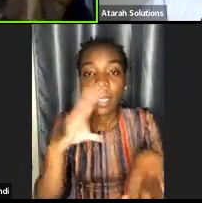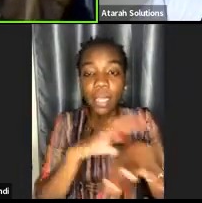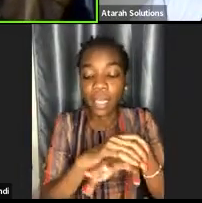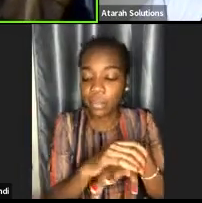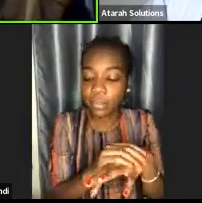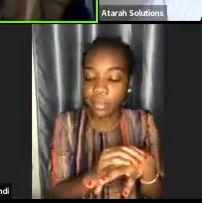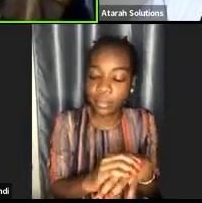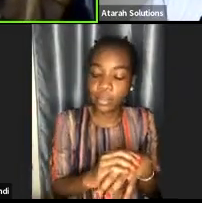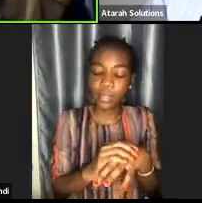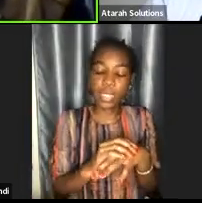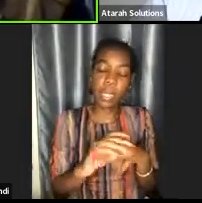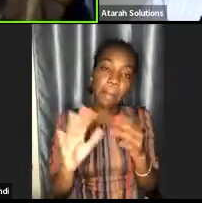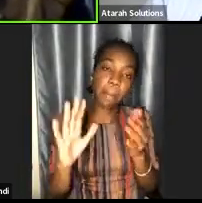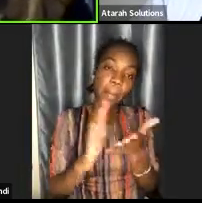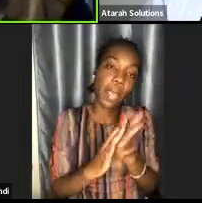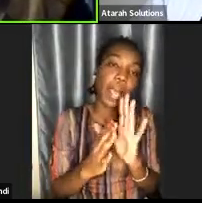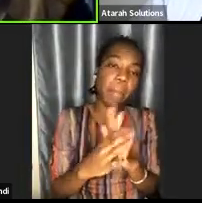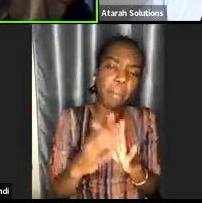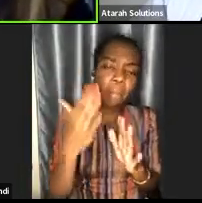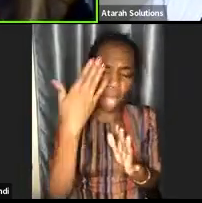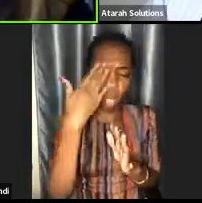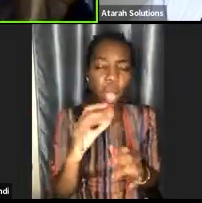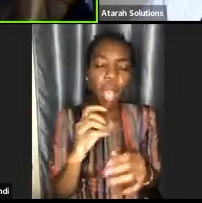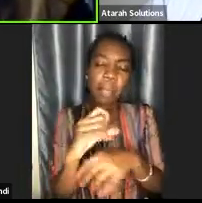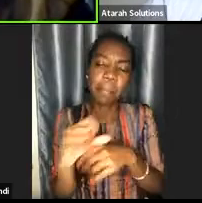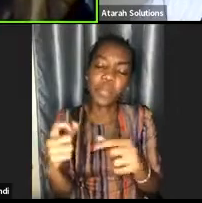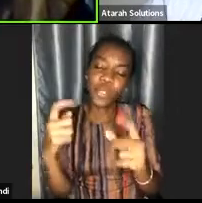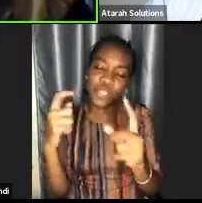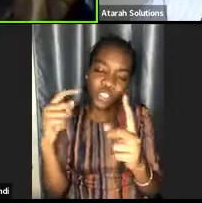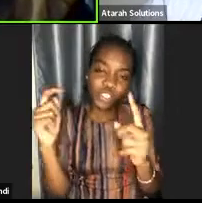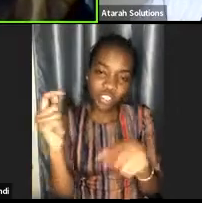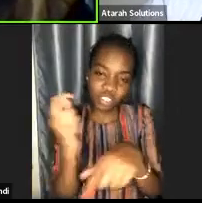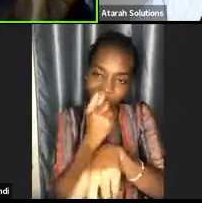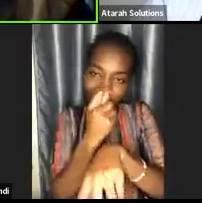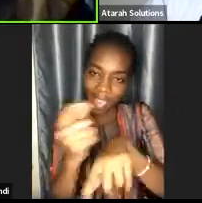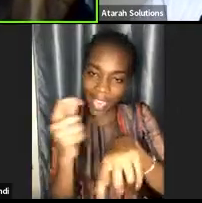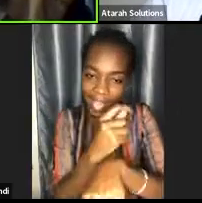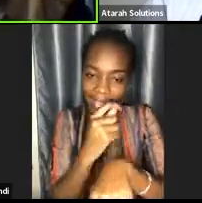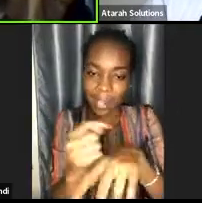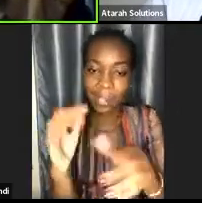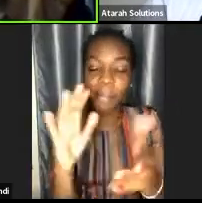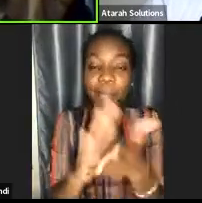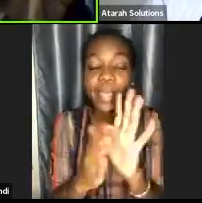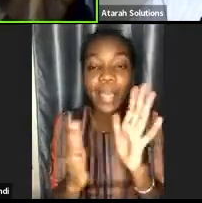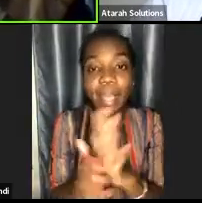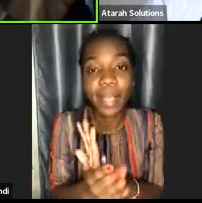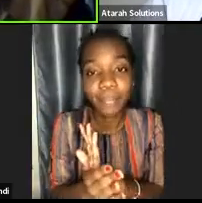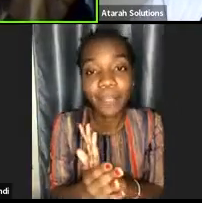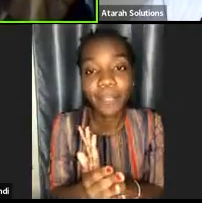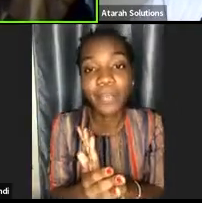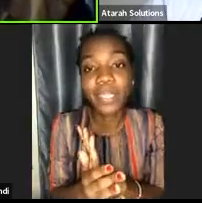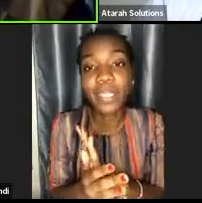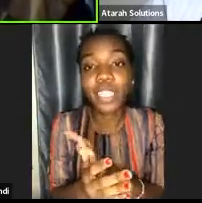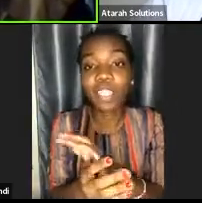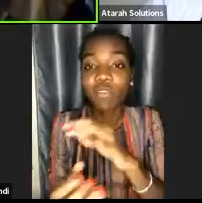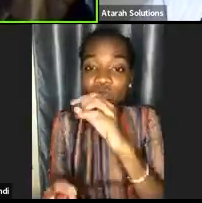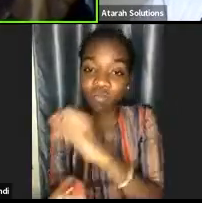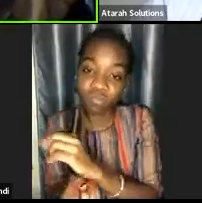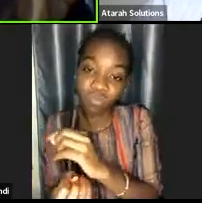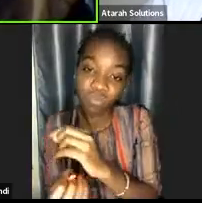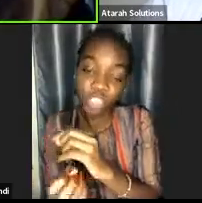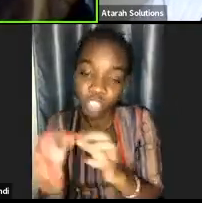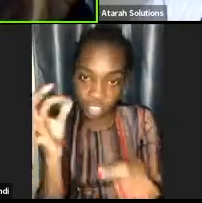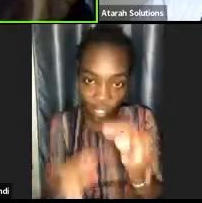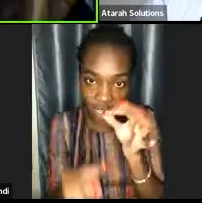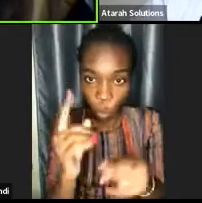be well versed with this, maybe even trained to become mediators, which is a short course. It's a 1-week course.